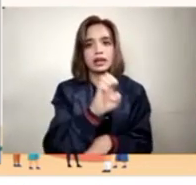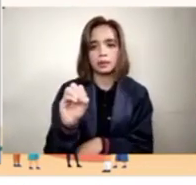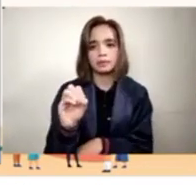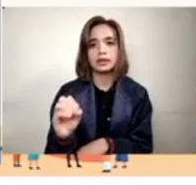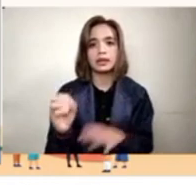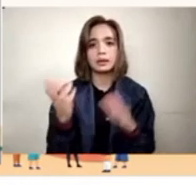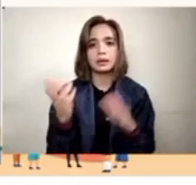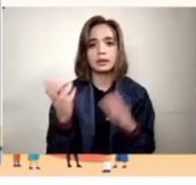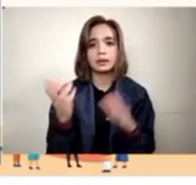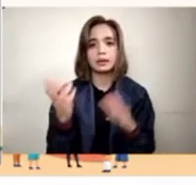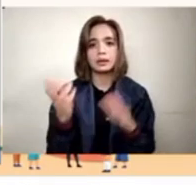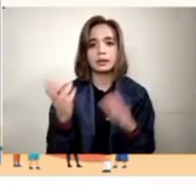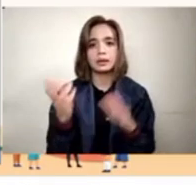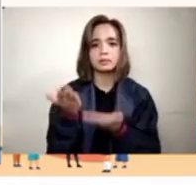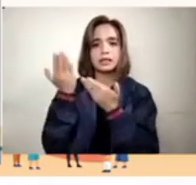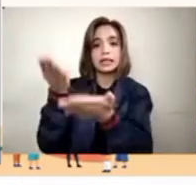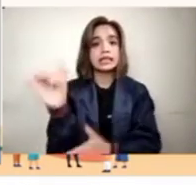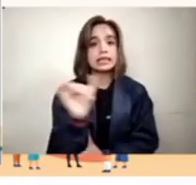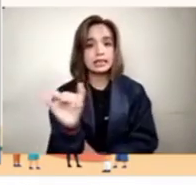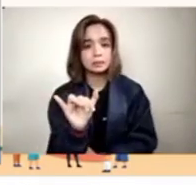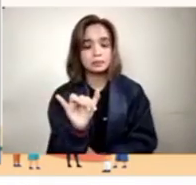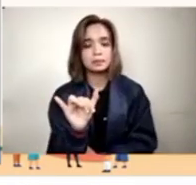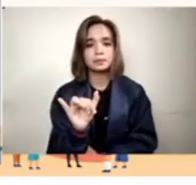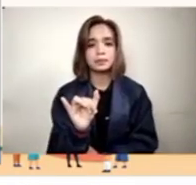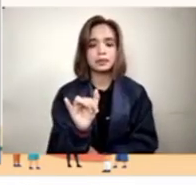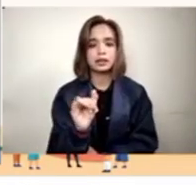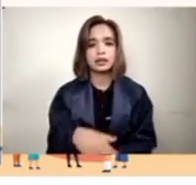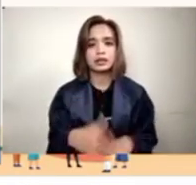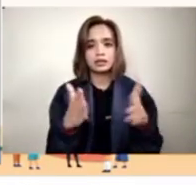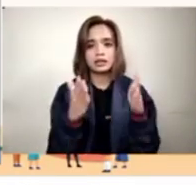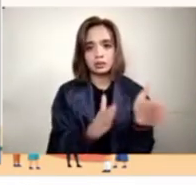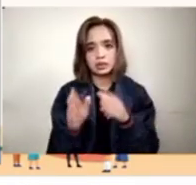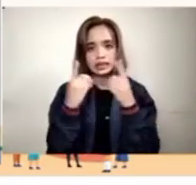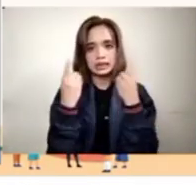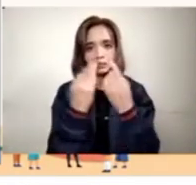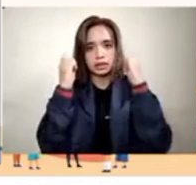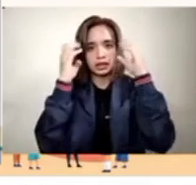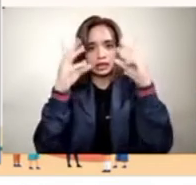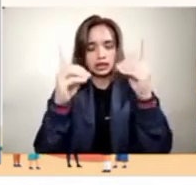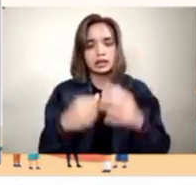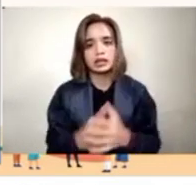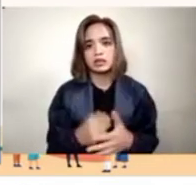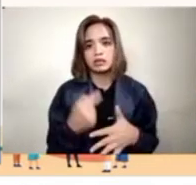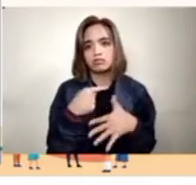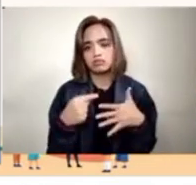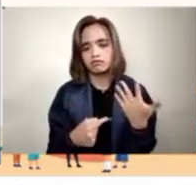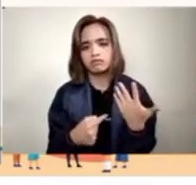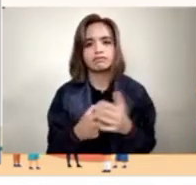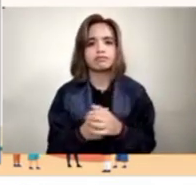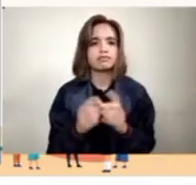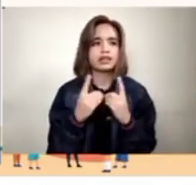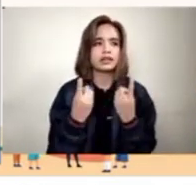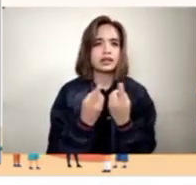the executive order and submitted, even prepared the DBM DepEd joint circular,